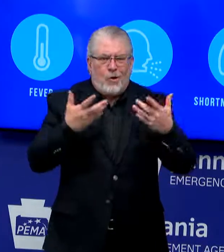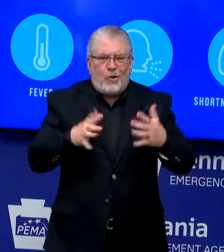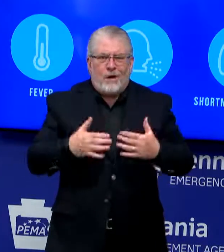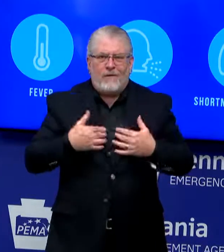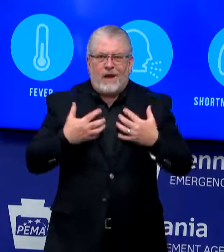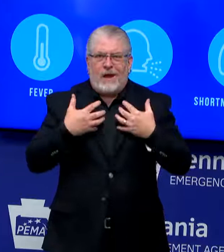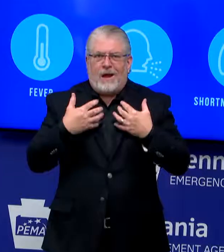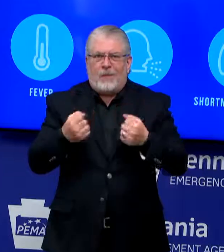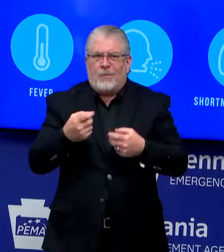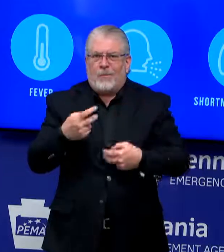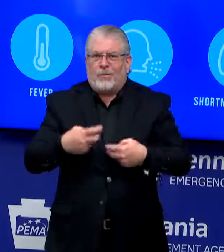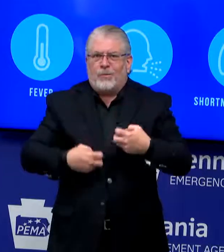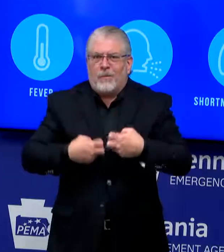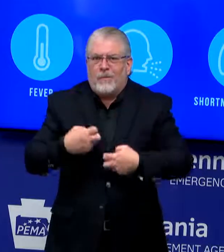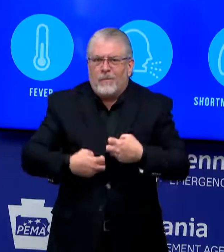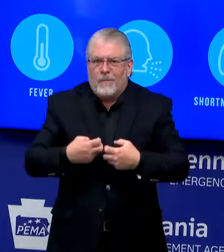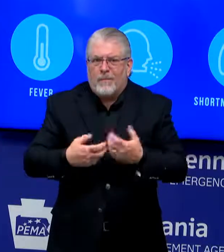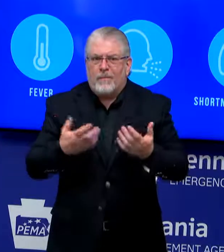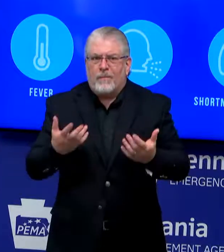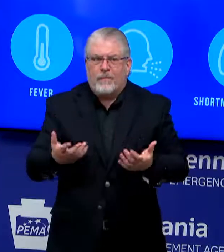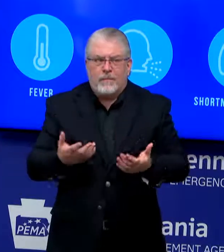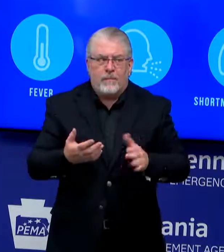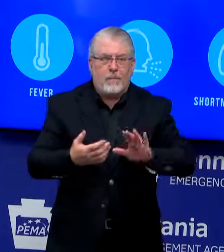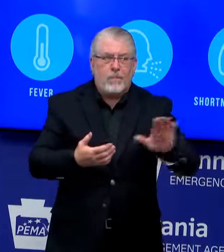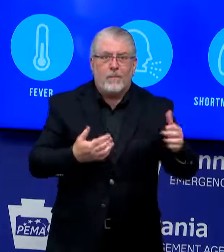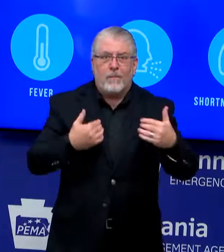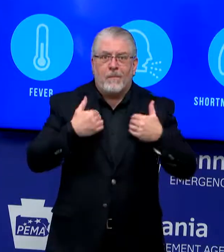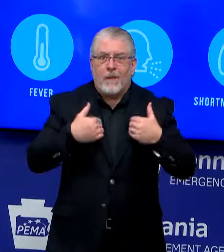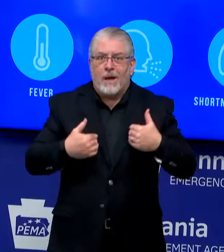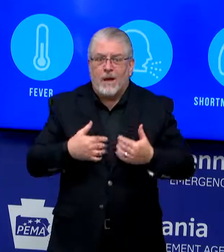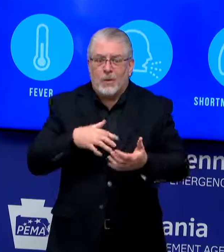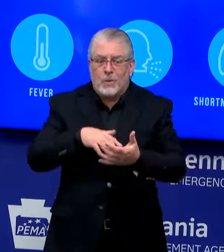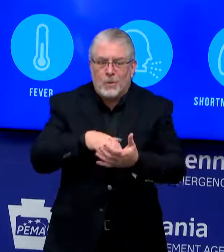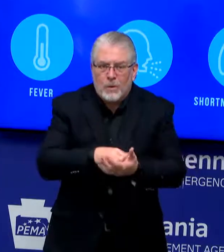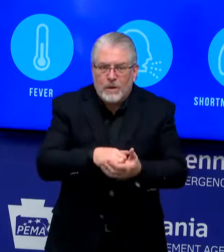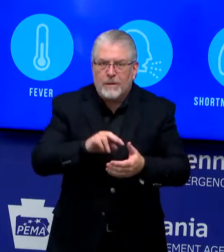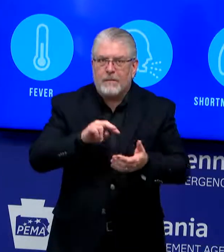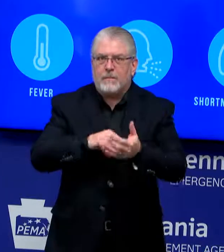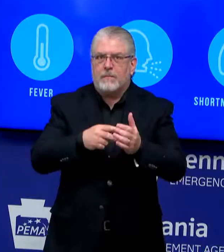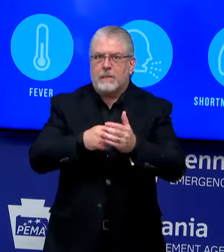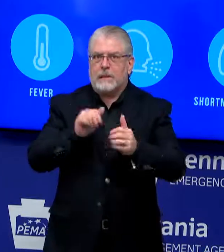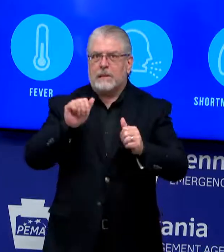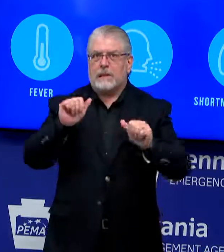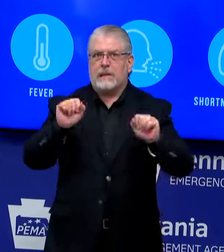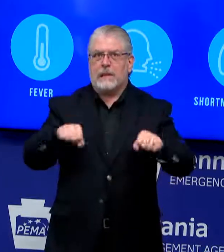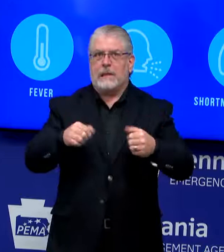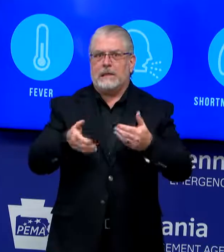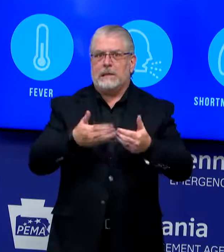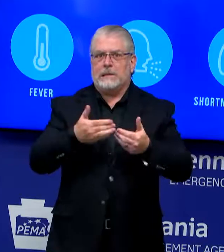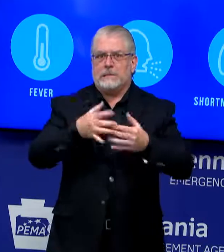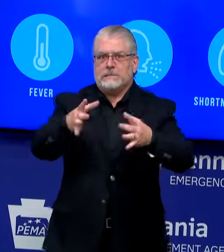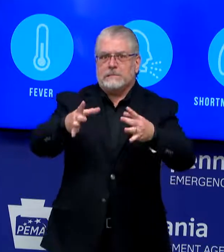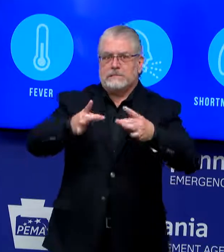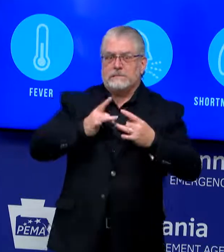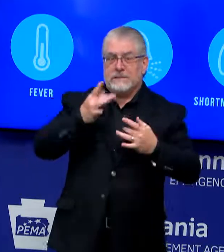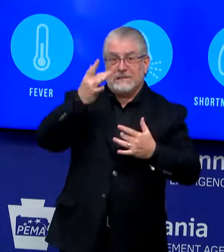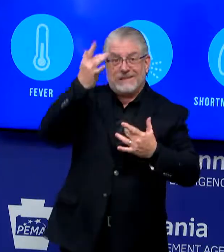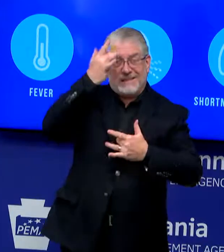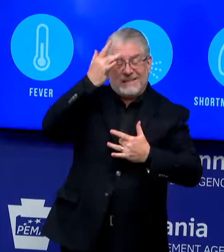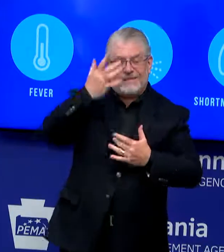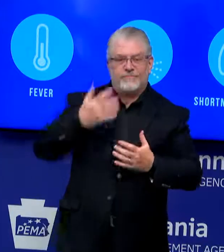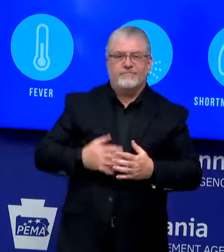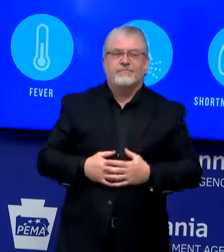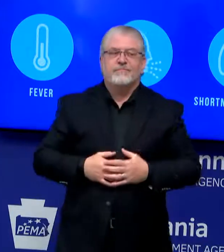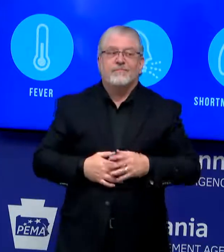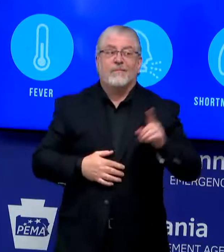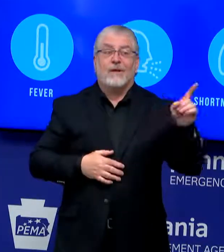Health, in collaboration with the Department of Human Services and the Pennsylvania Emergency Management Agency, we're doing everything we can to